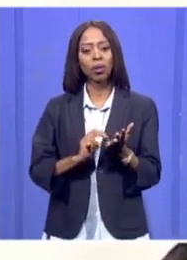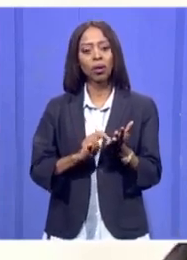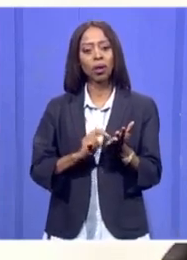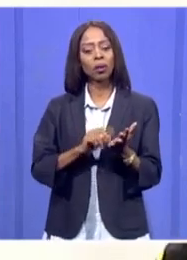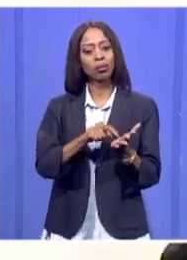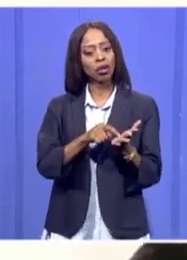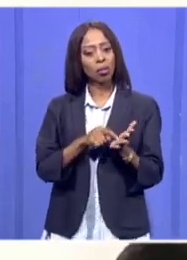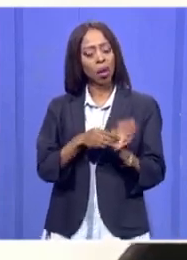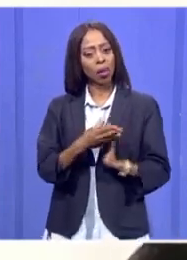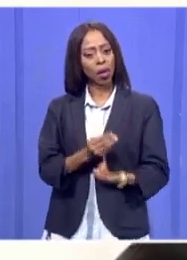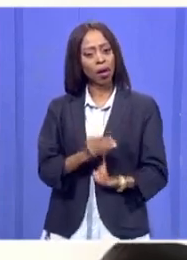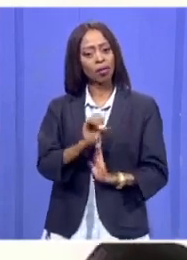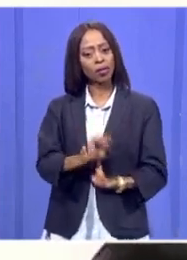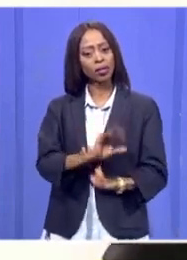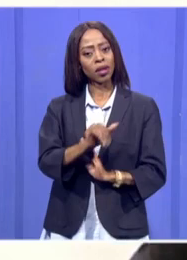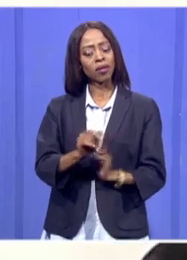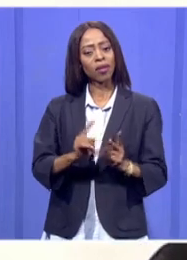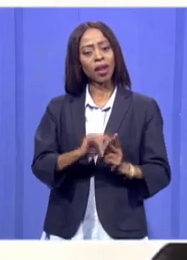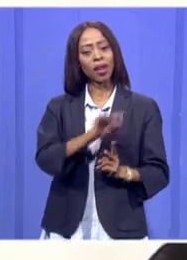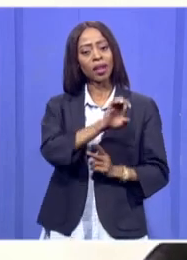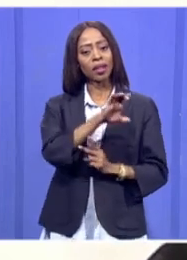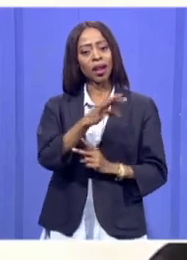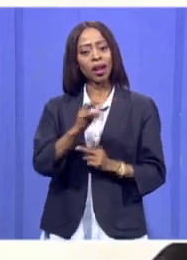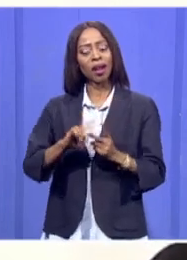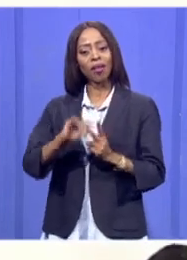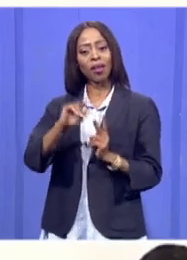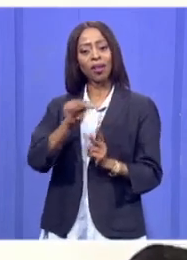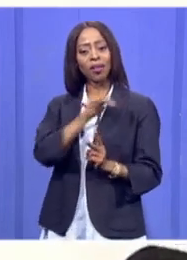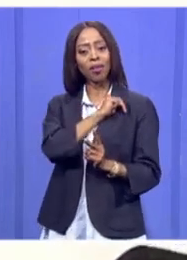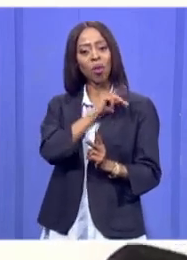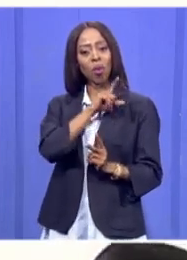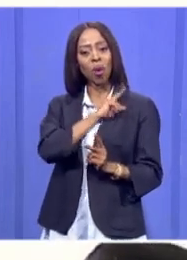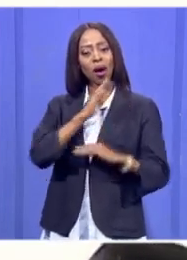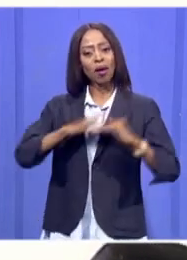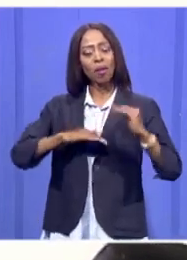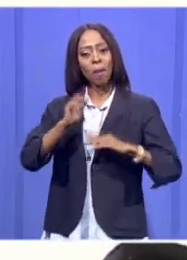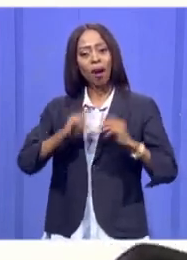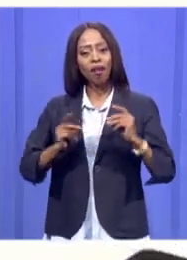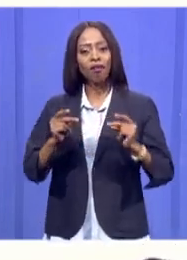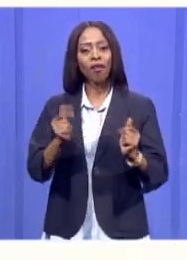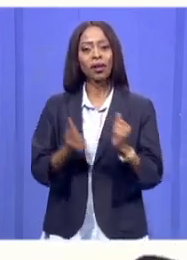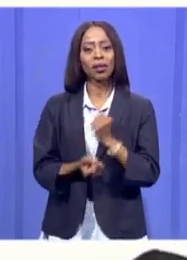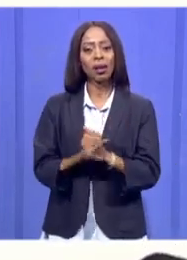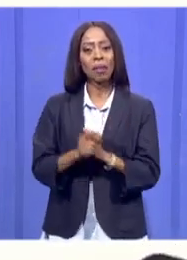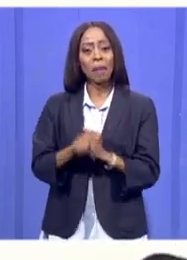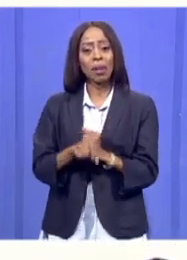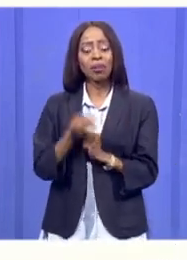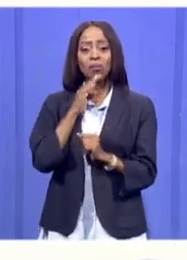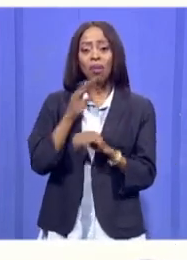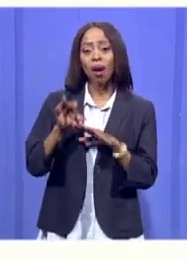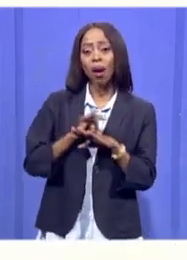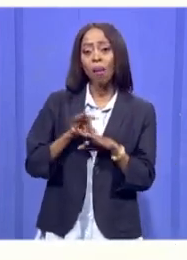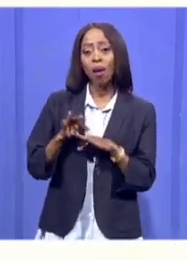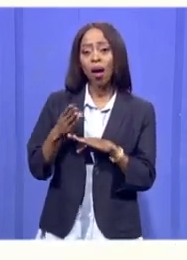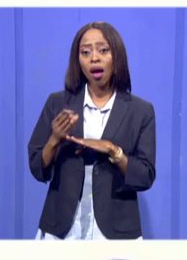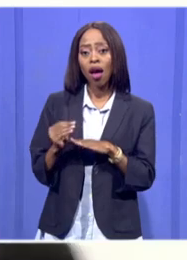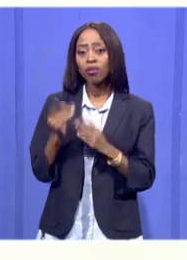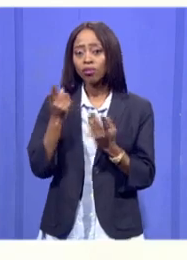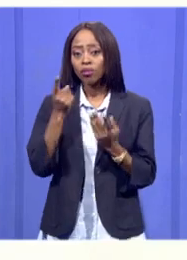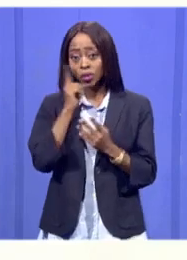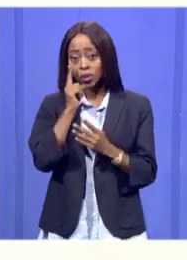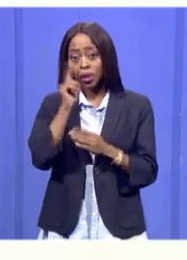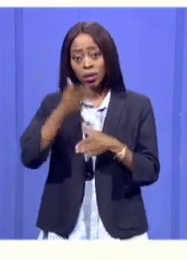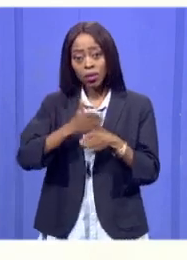Eastern Cape and KwaZulu-Natal, for immediate reconstruction. Are there any plans to immediately put this in